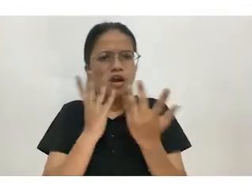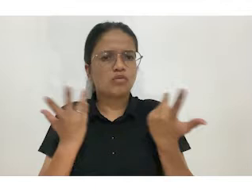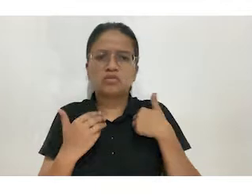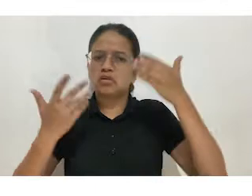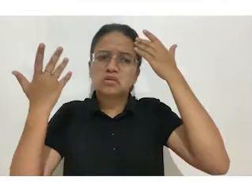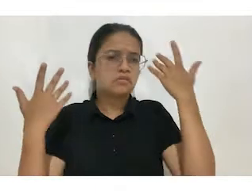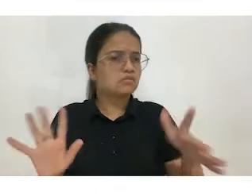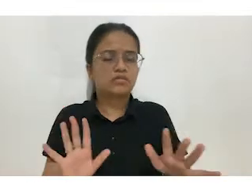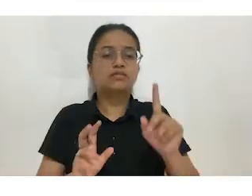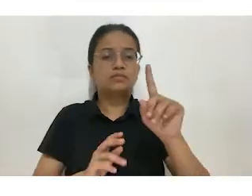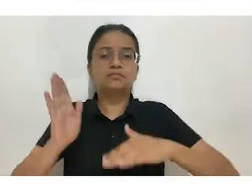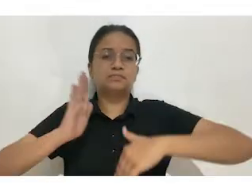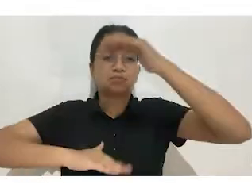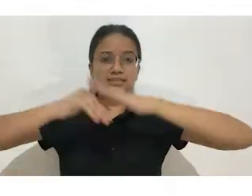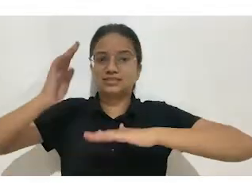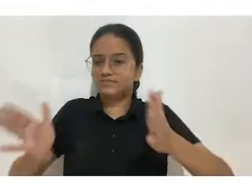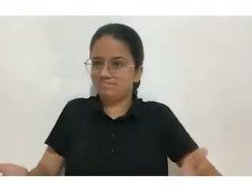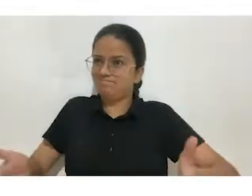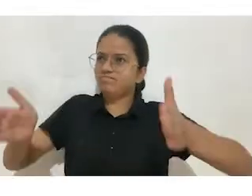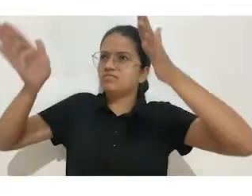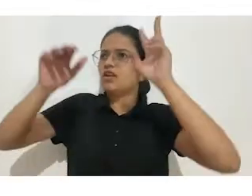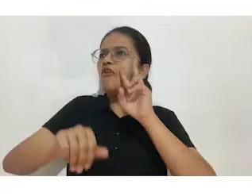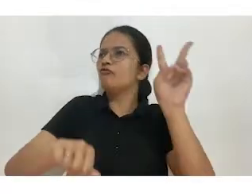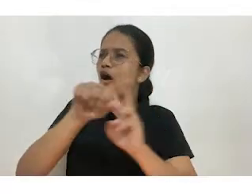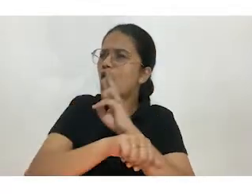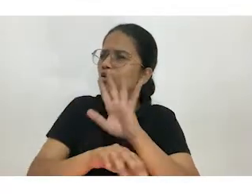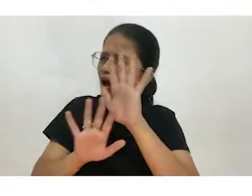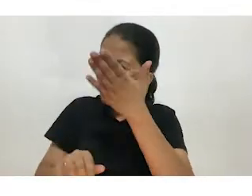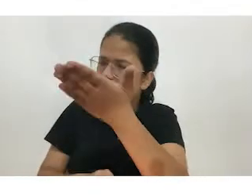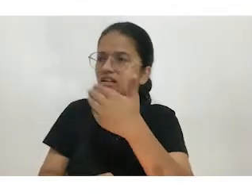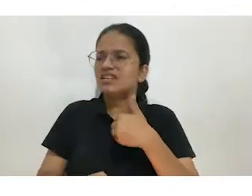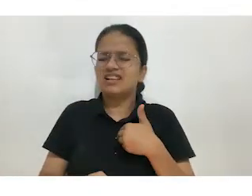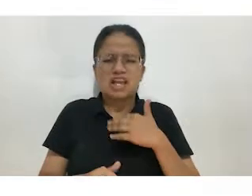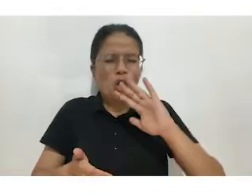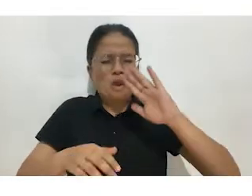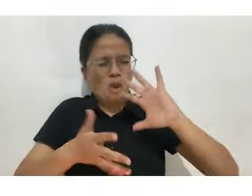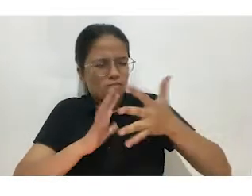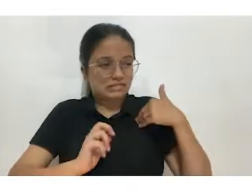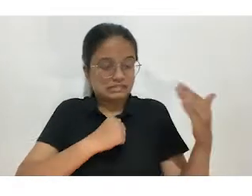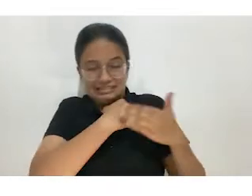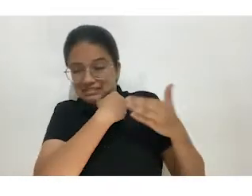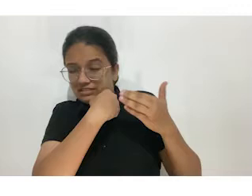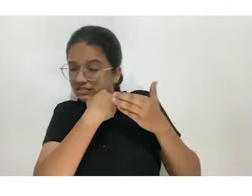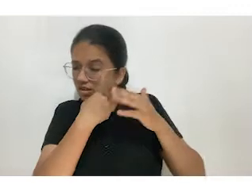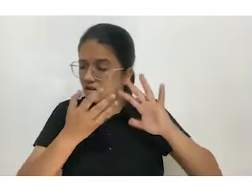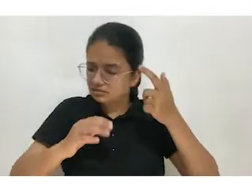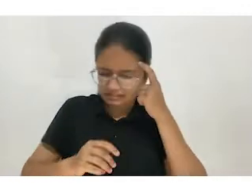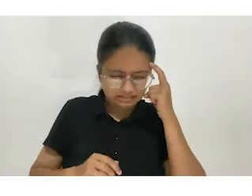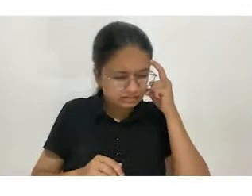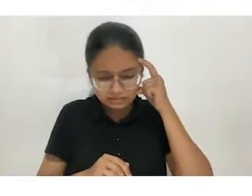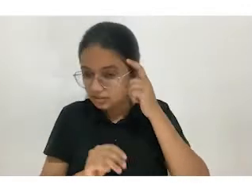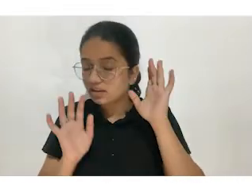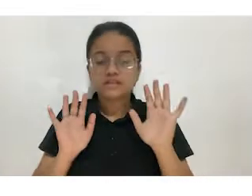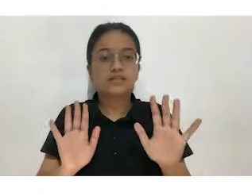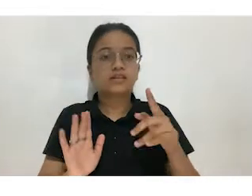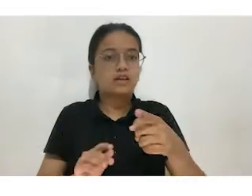never in the sense of building a collection and something of value. What used to bother me was we have